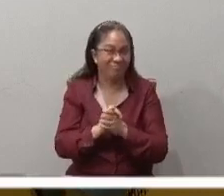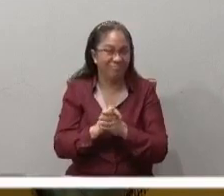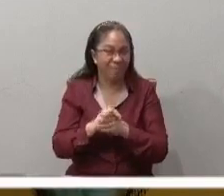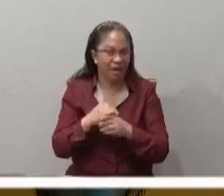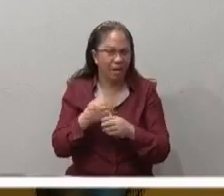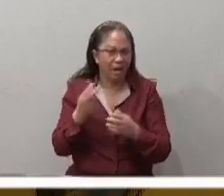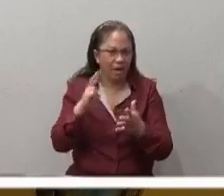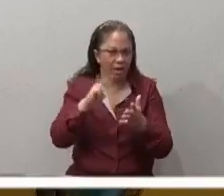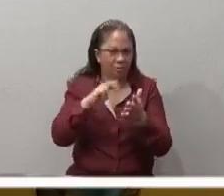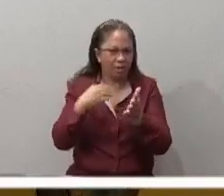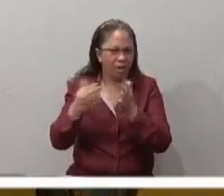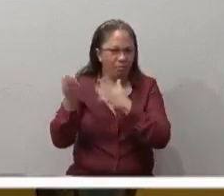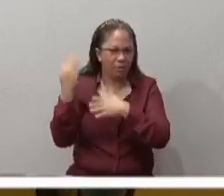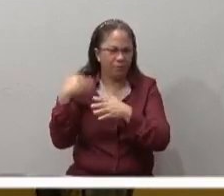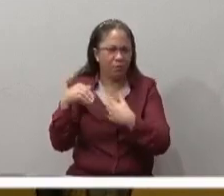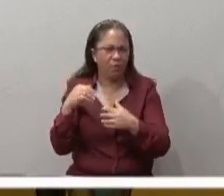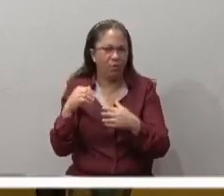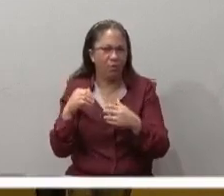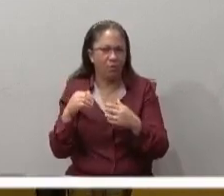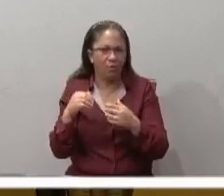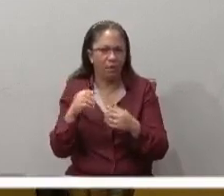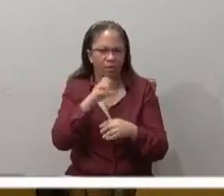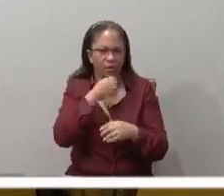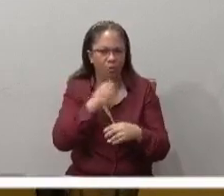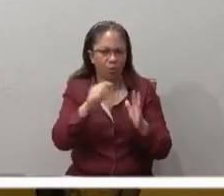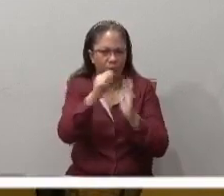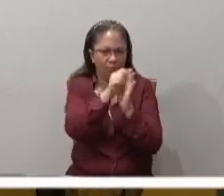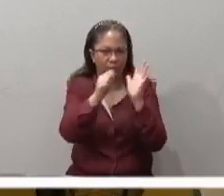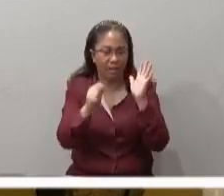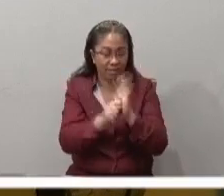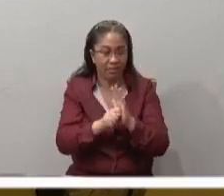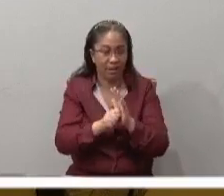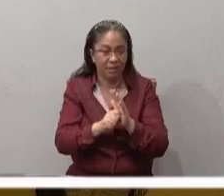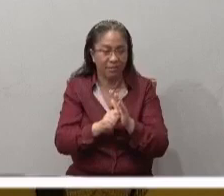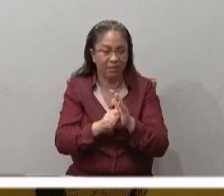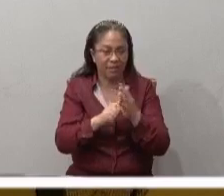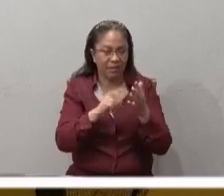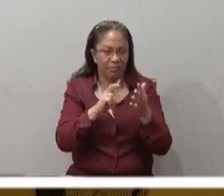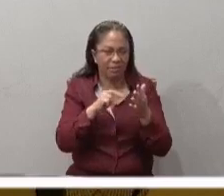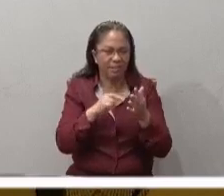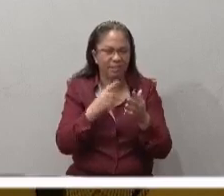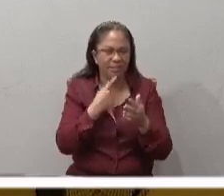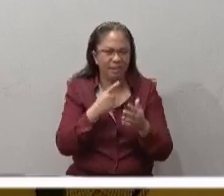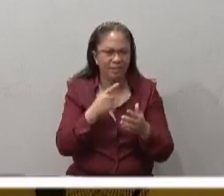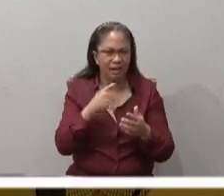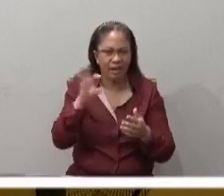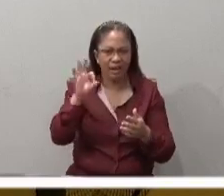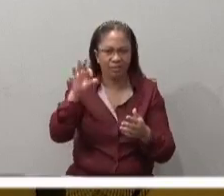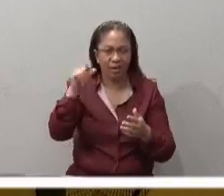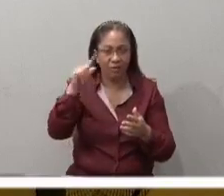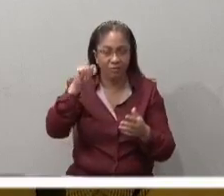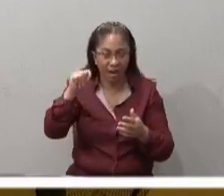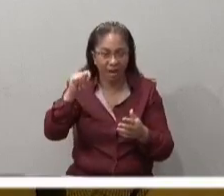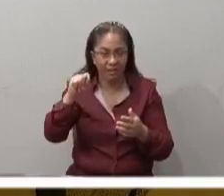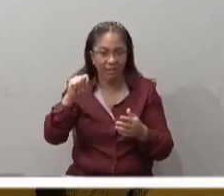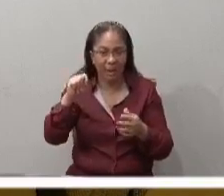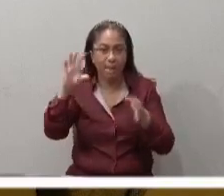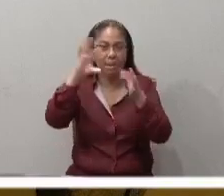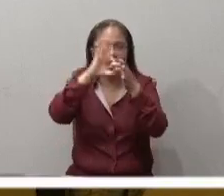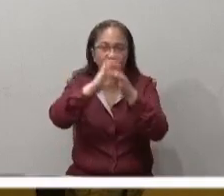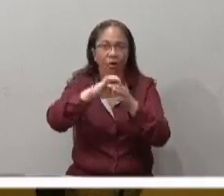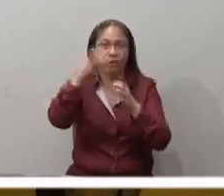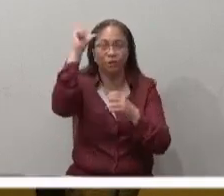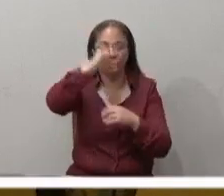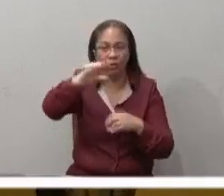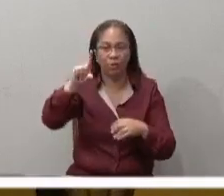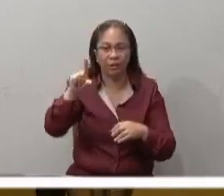Leviticus 3:16 says, and the fat belongs to the Lord. You go and check it. Leviticus 3:16. You know John